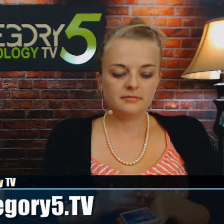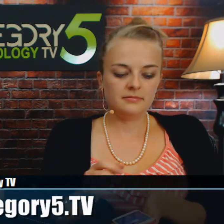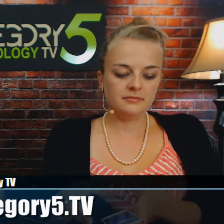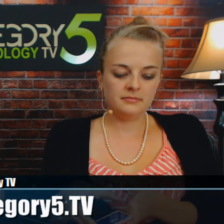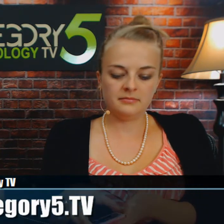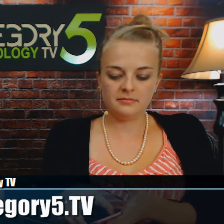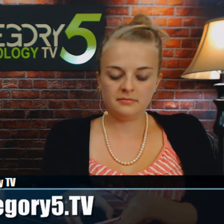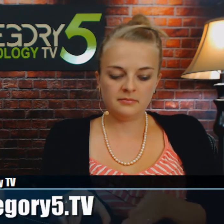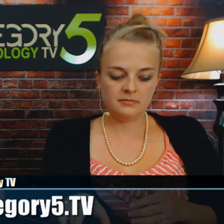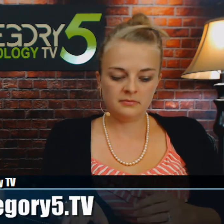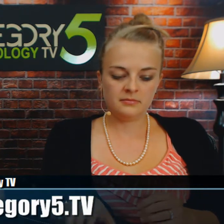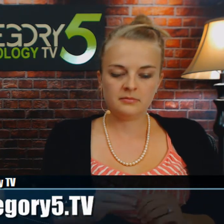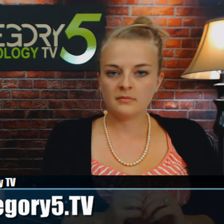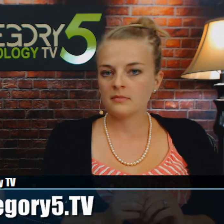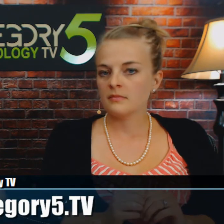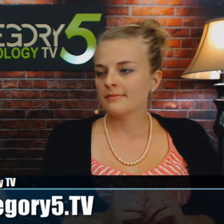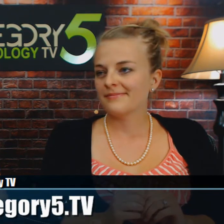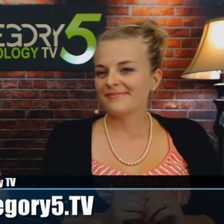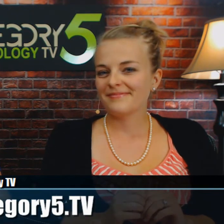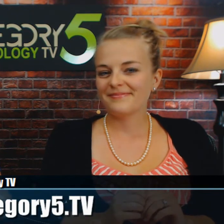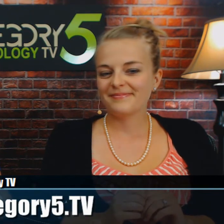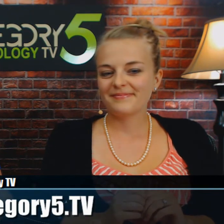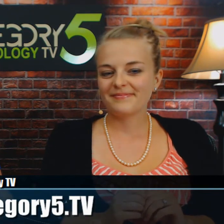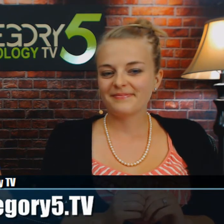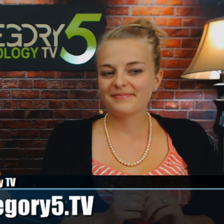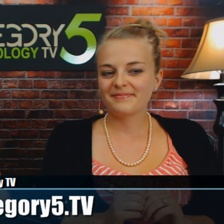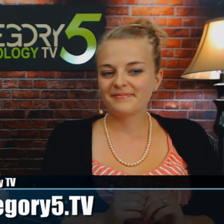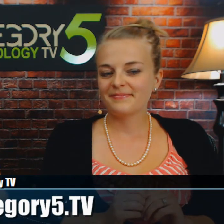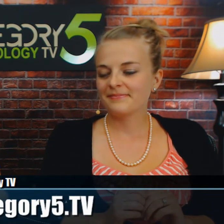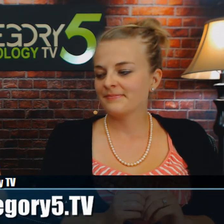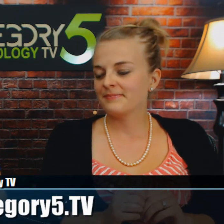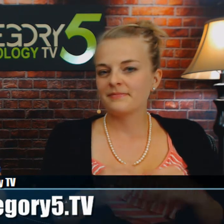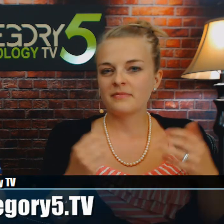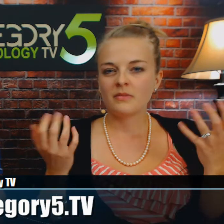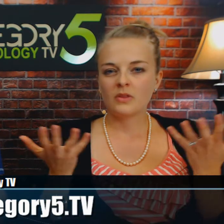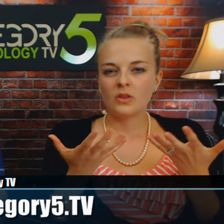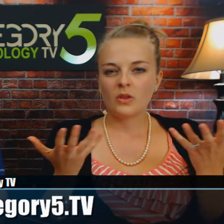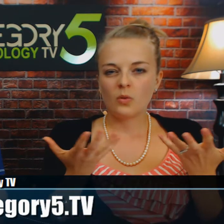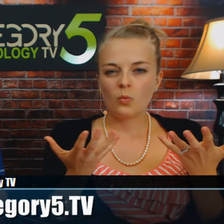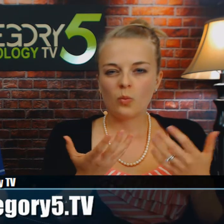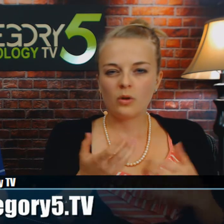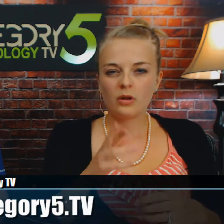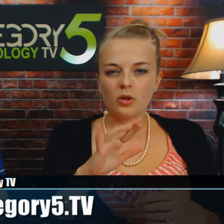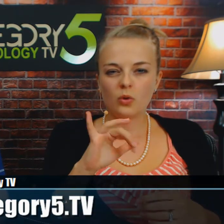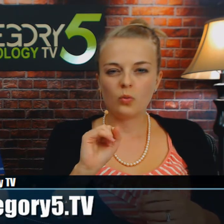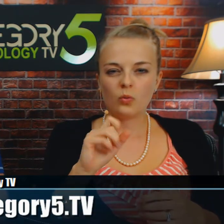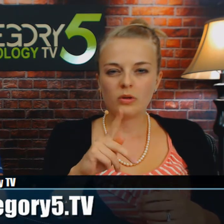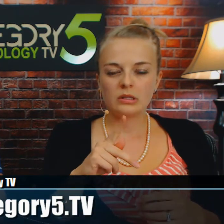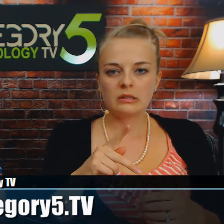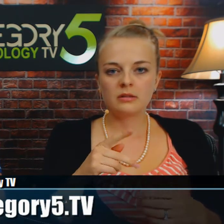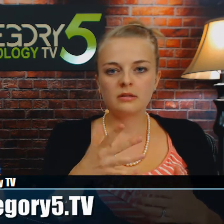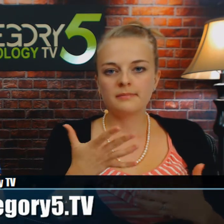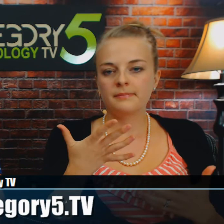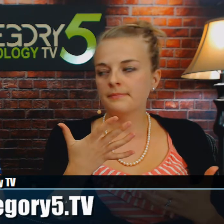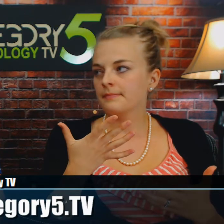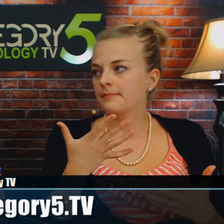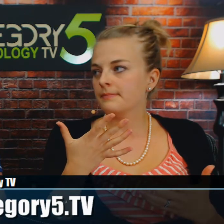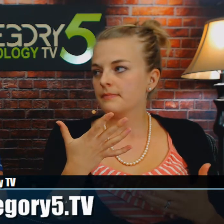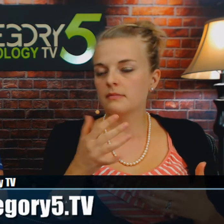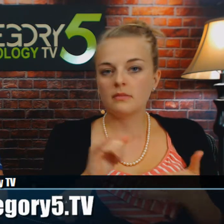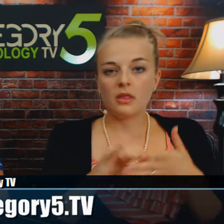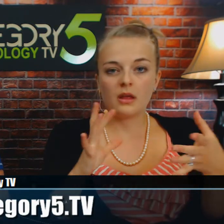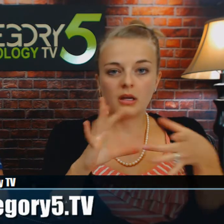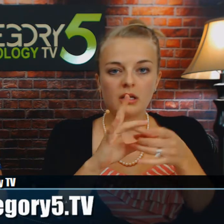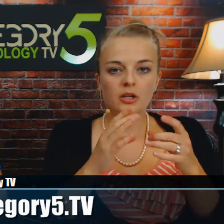as well, Hillary, while we have time, speaking with Frank Skubsky. Frank, what are the risks with a device such as this, which is Bluetooth connected,